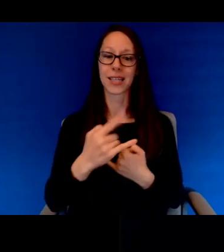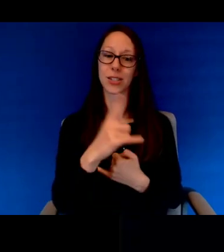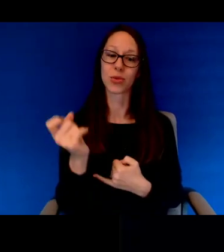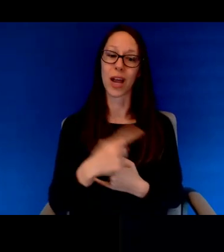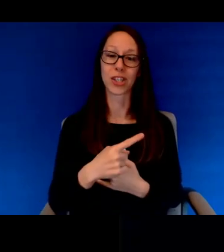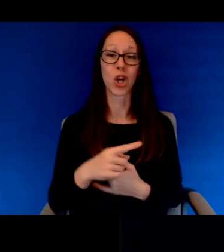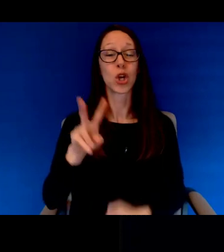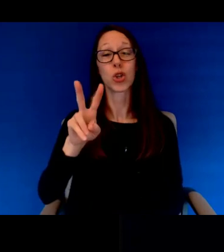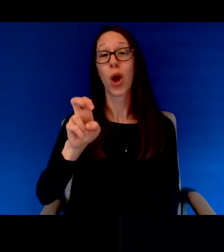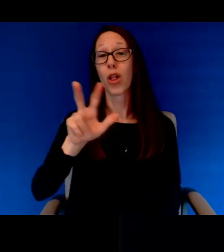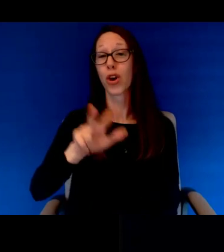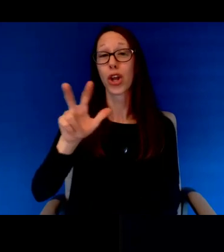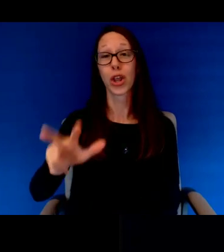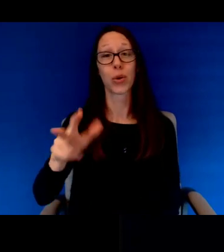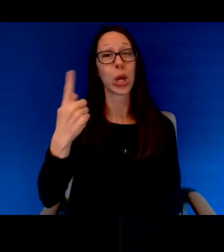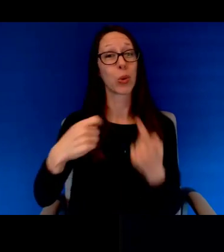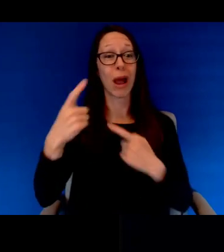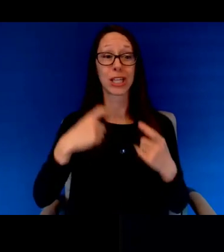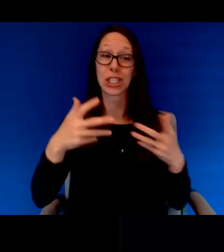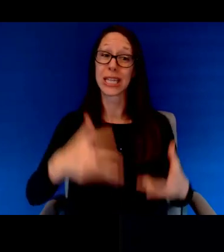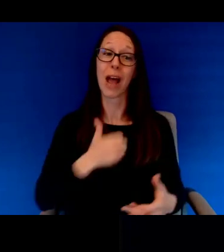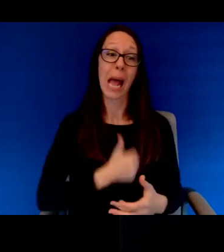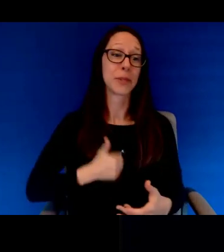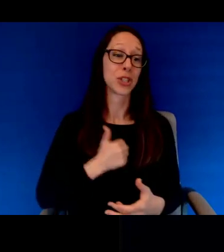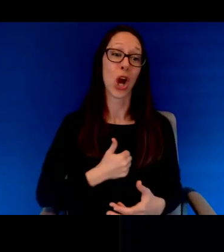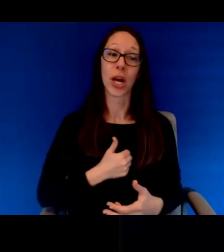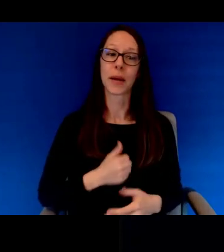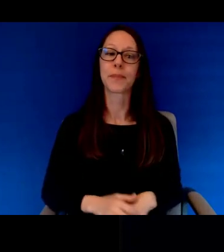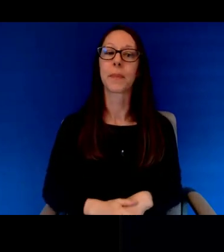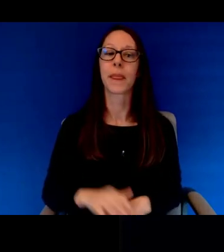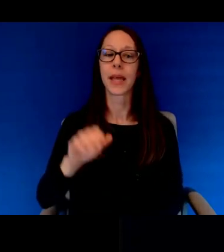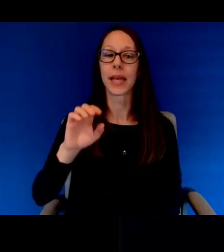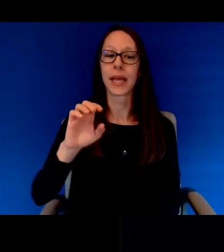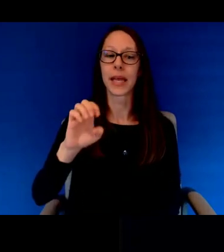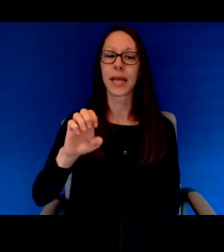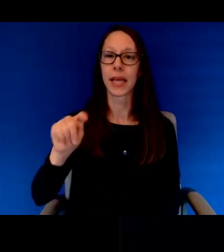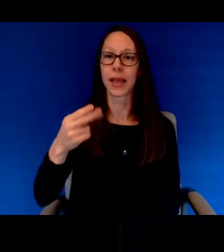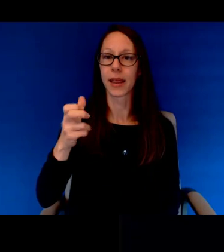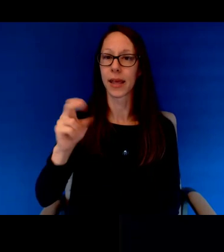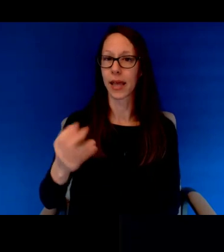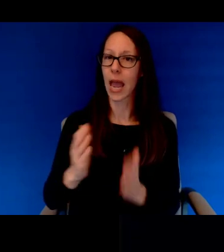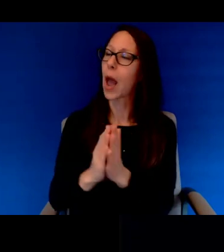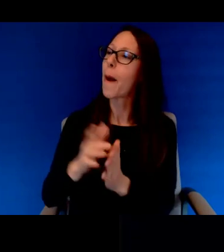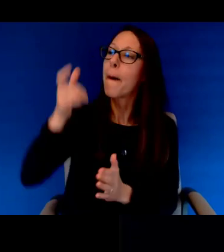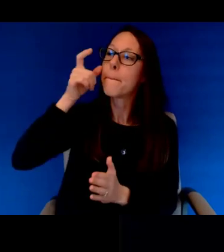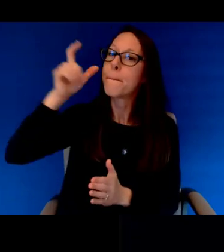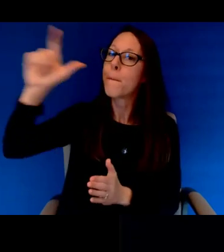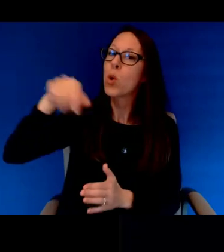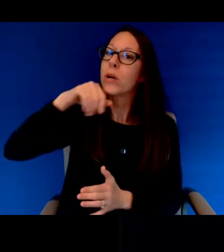I'm sorry, everybody, if we didn't get to yours. We tried. Ethan asks, what is moon dust missing for plants to grow?